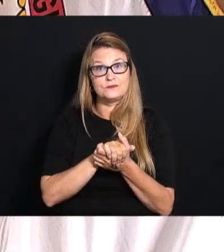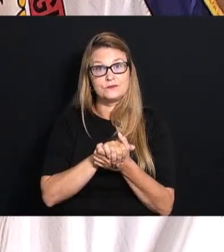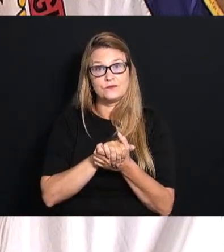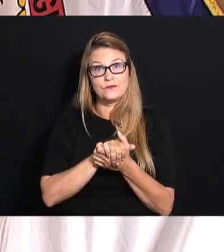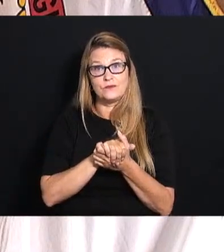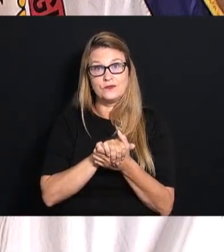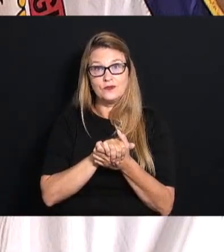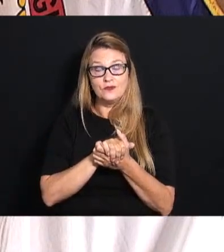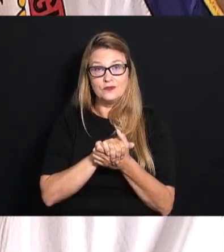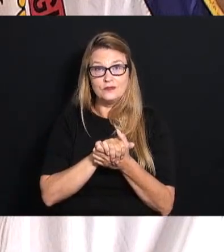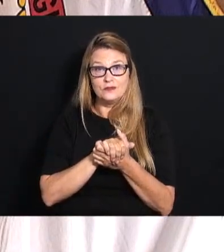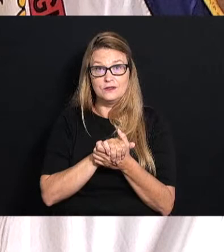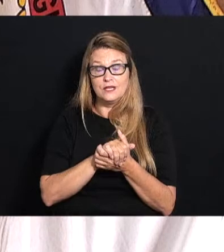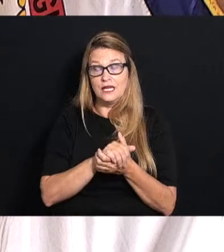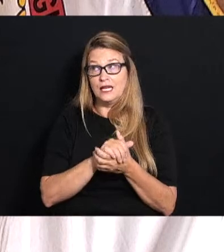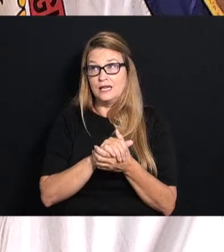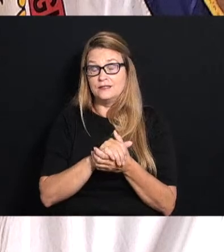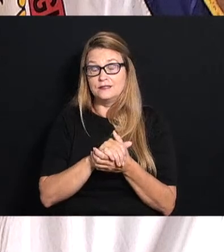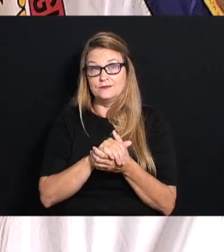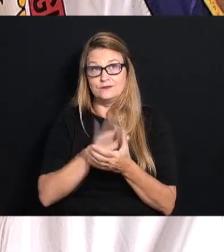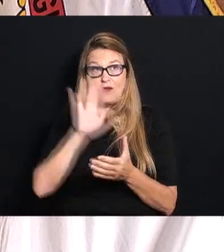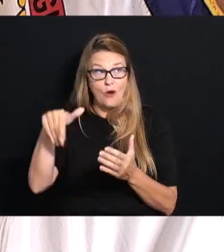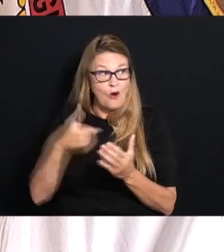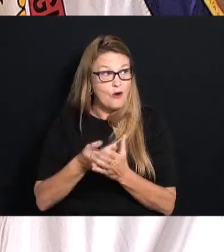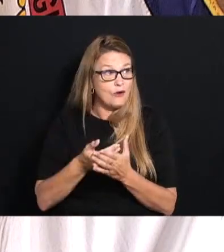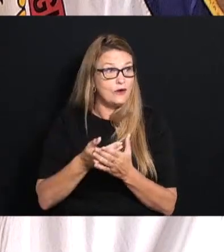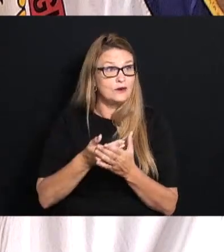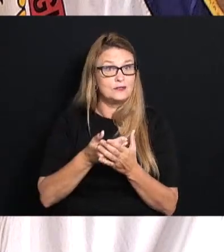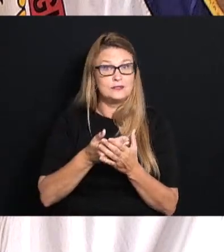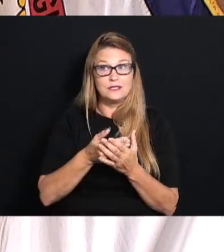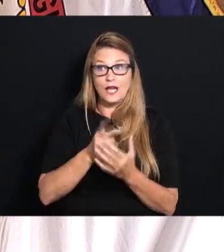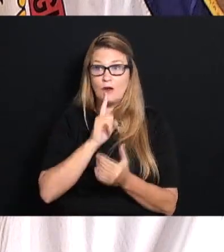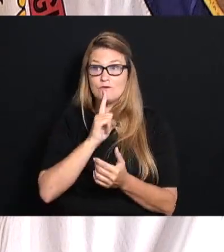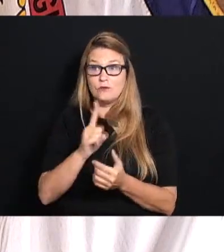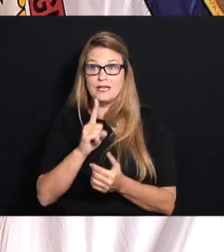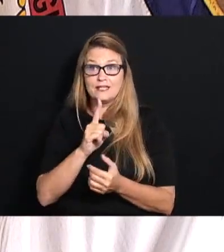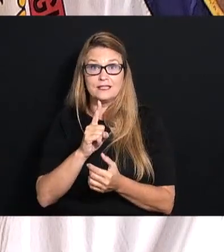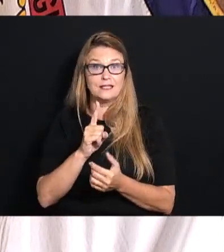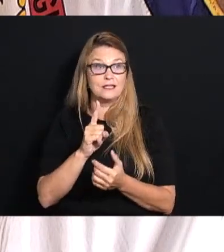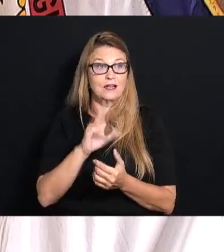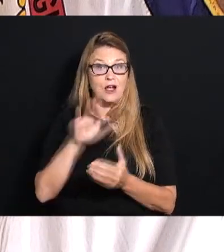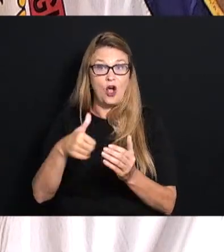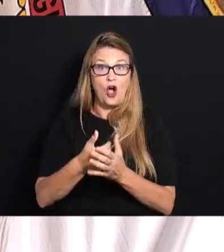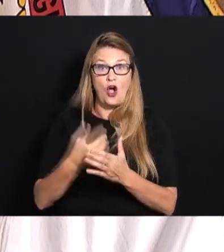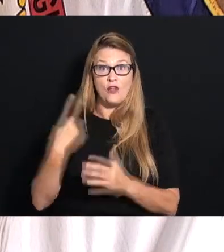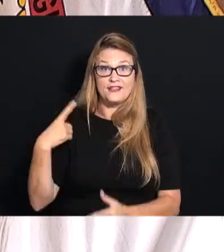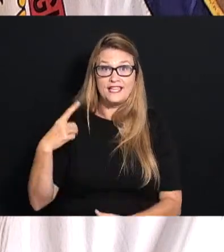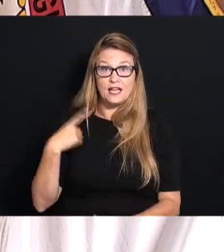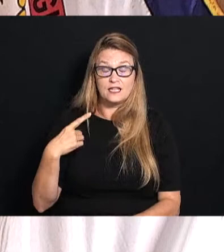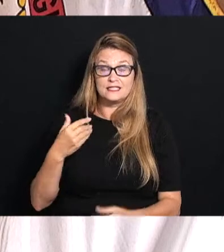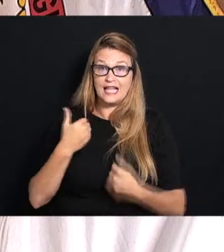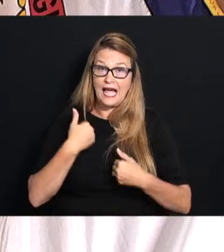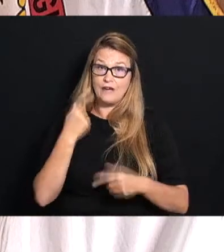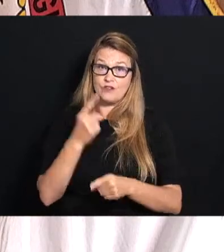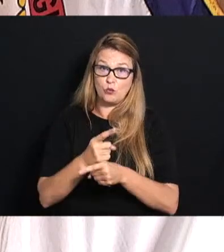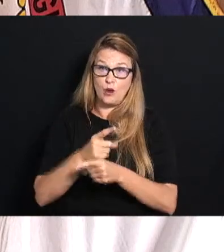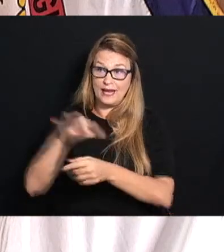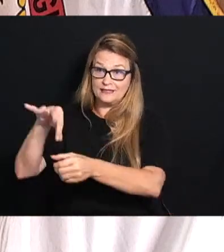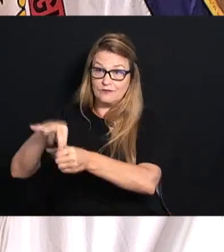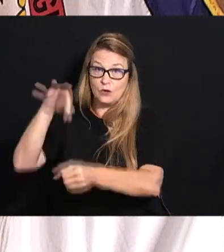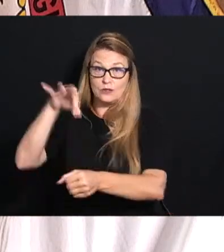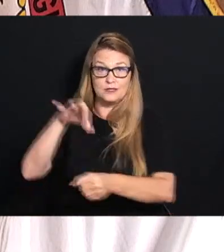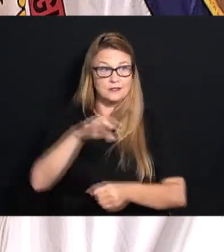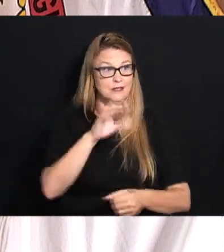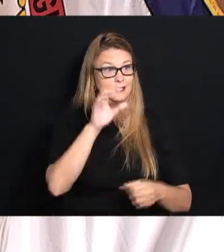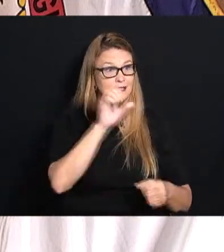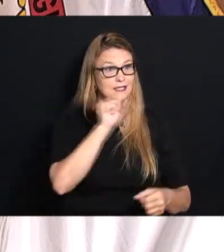all, I really believe that really and truly all the delegates should have a right to vote. All the senators should have a right to